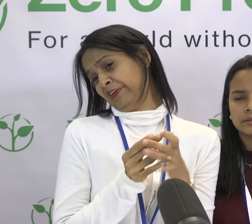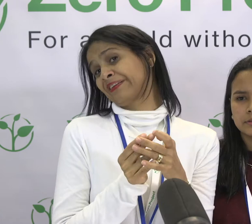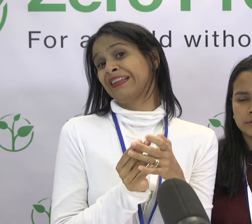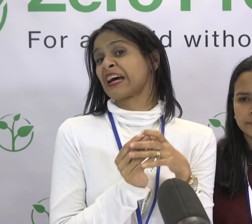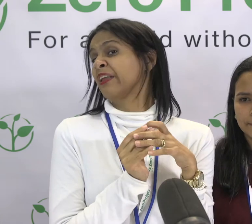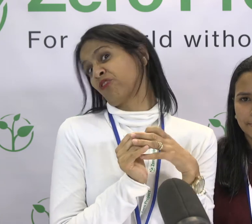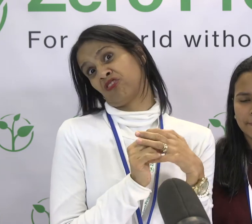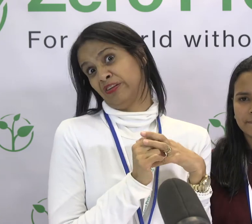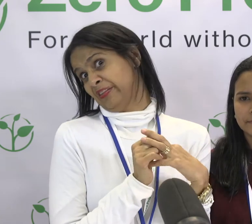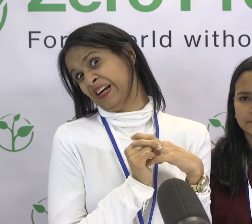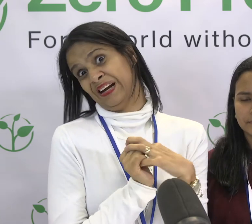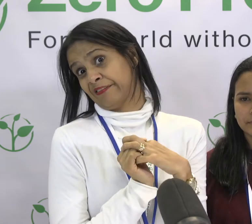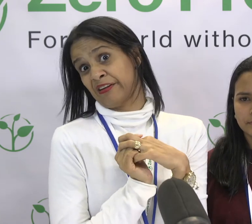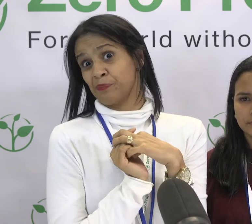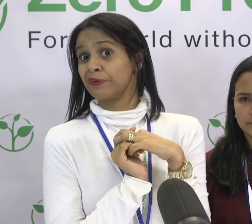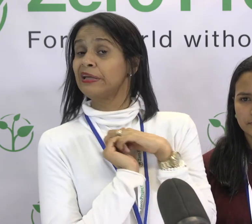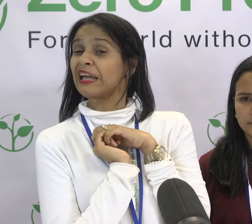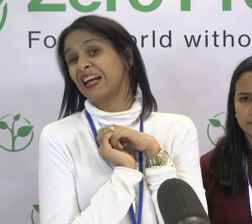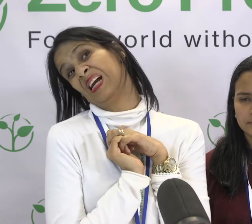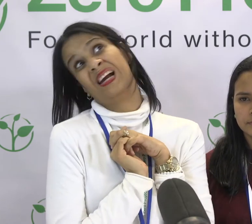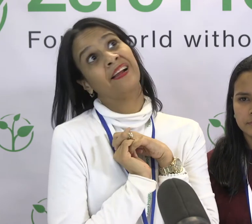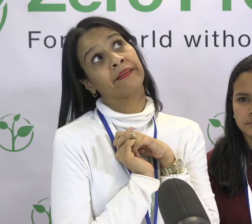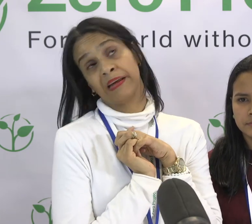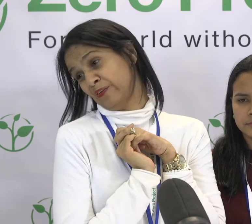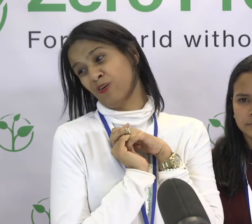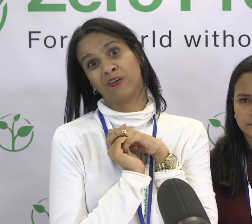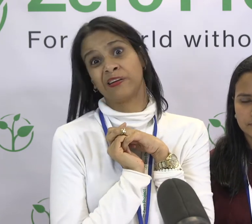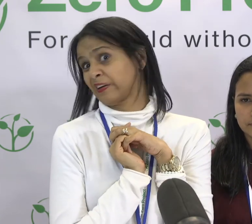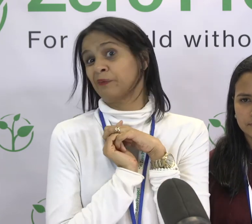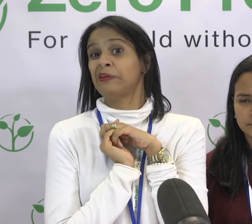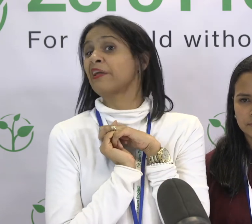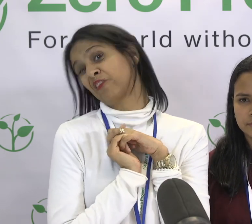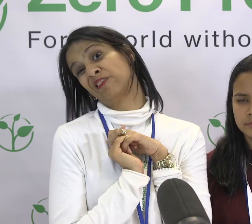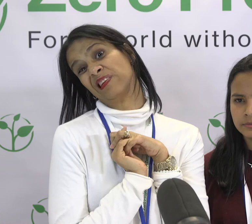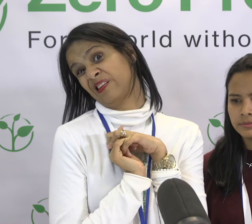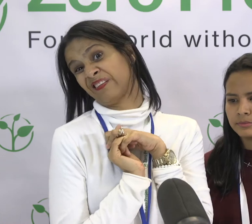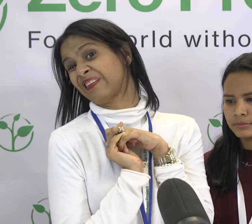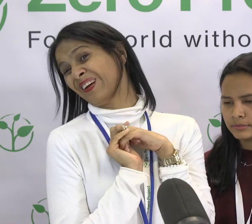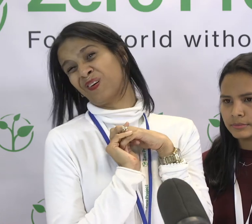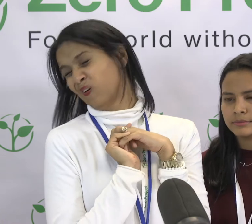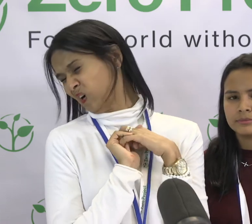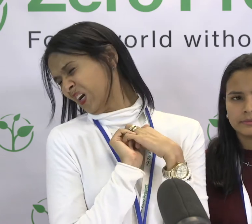como dice la canción de Cerebral, cero discriminación,